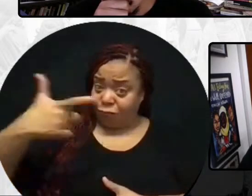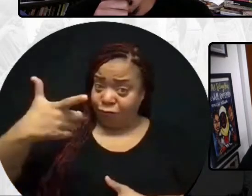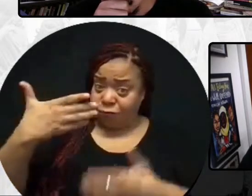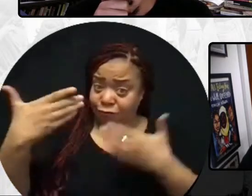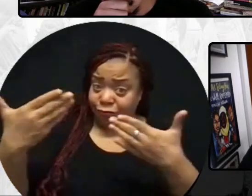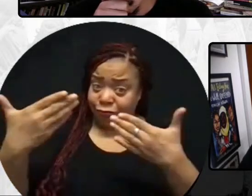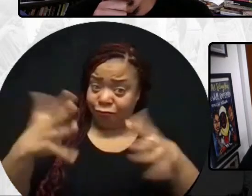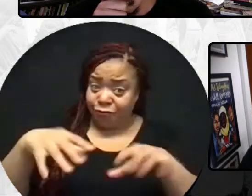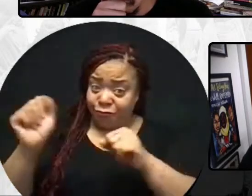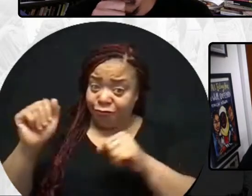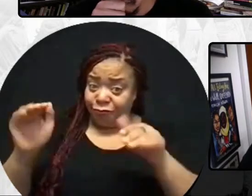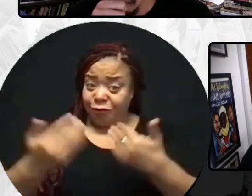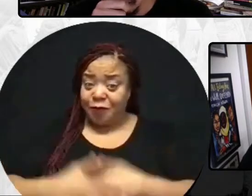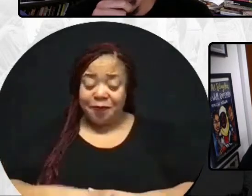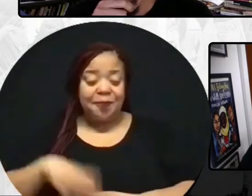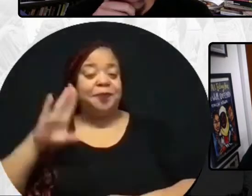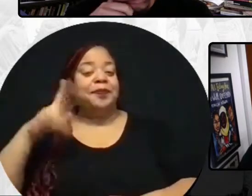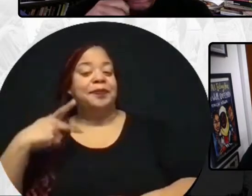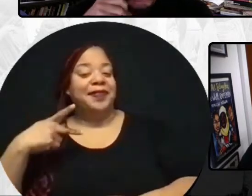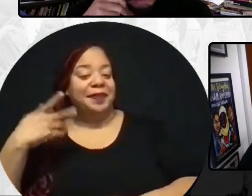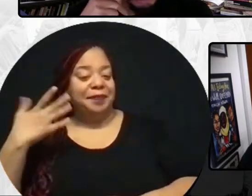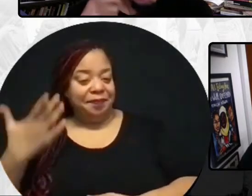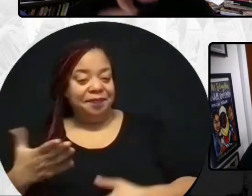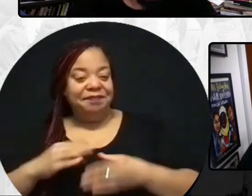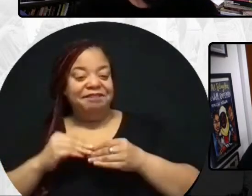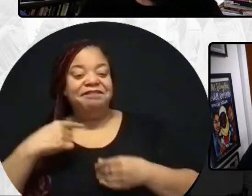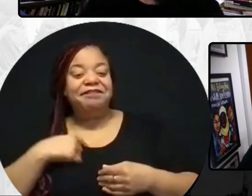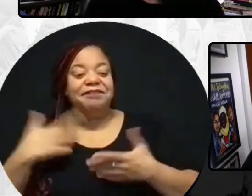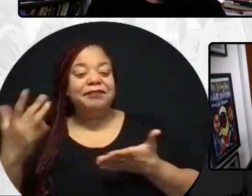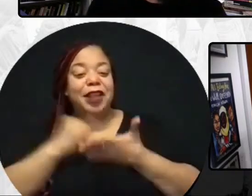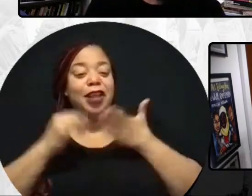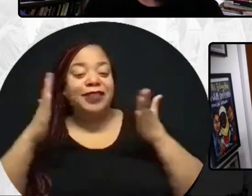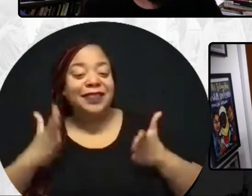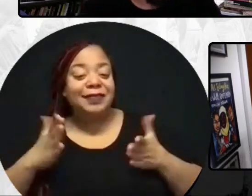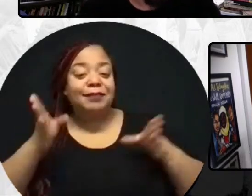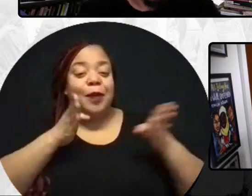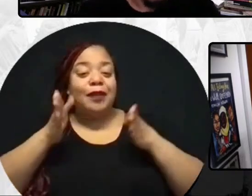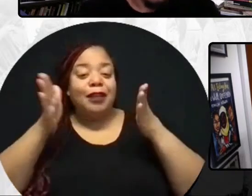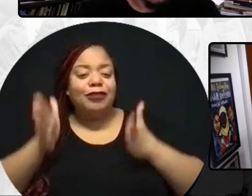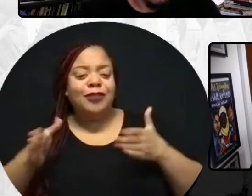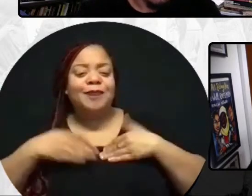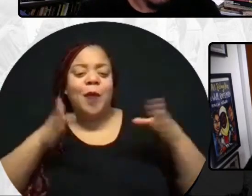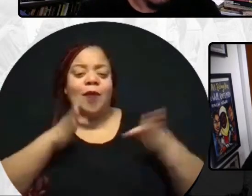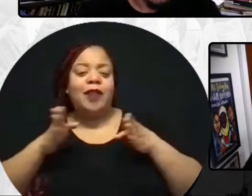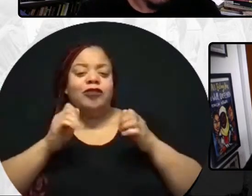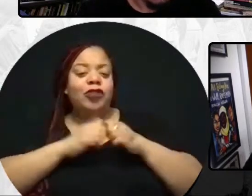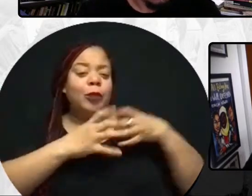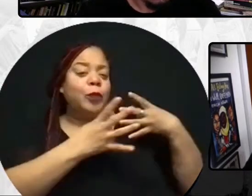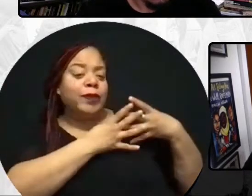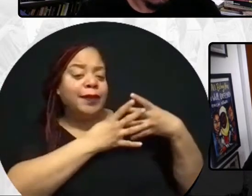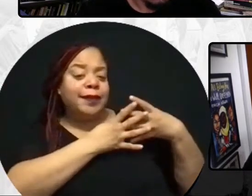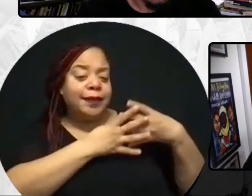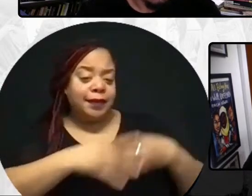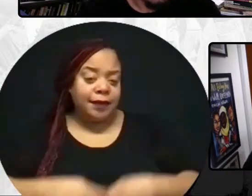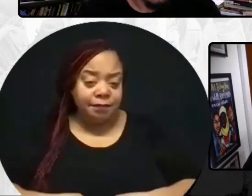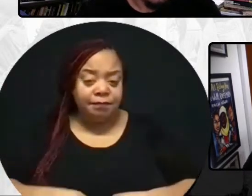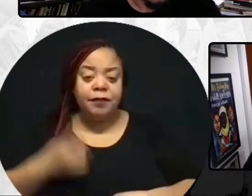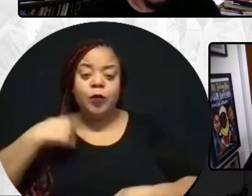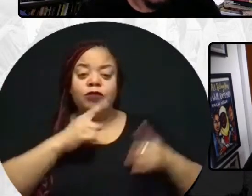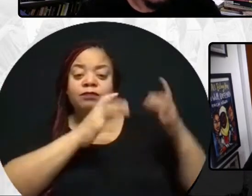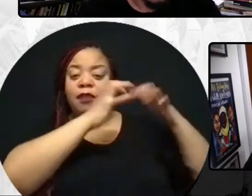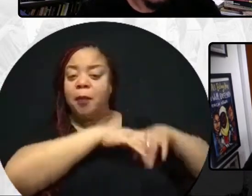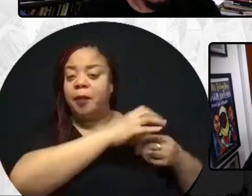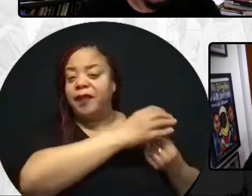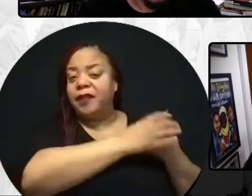Fight Toxic Prisons. We're an abolitionist organization that fights at the intersections of environmentalism and prison